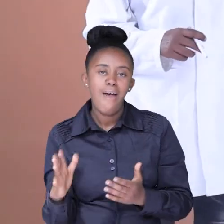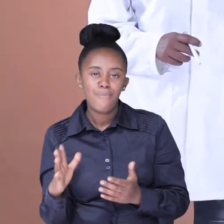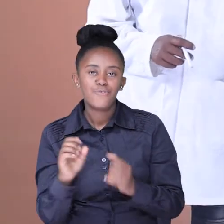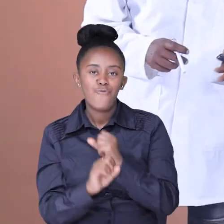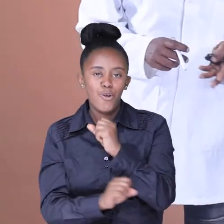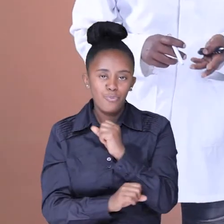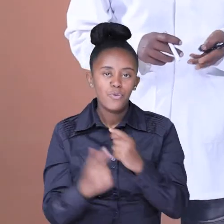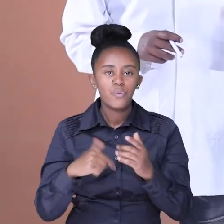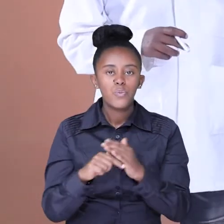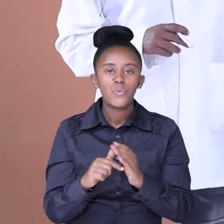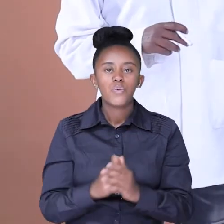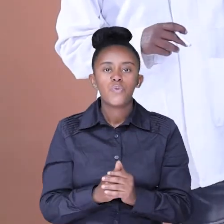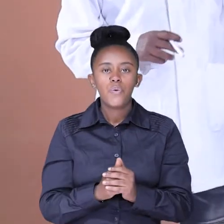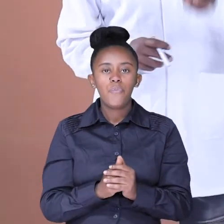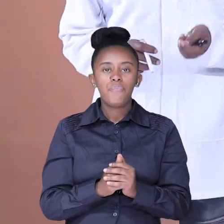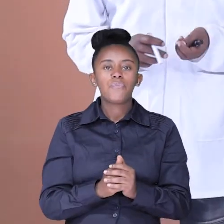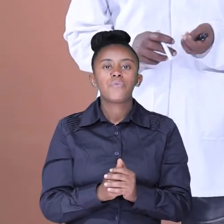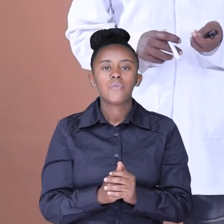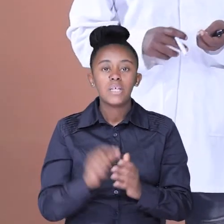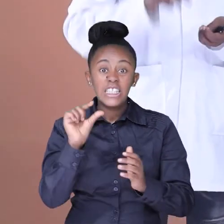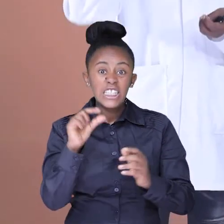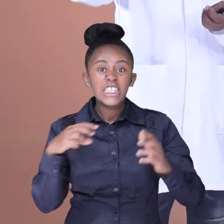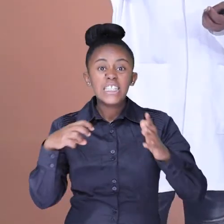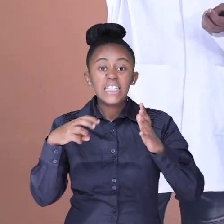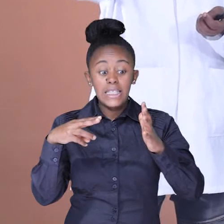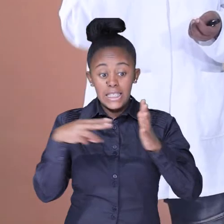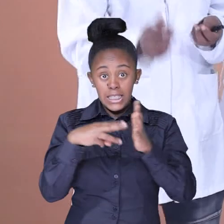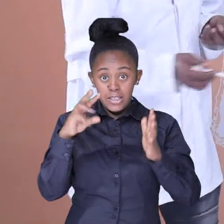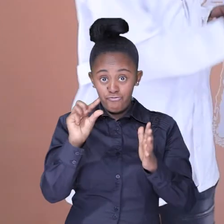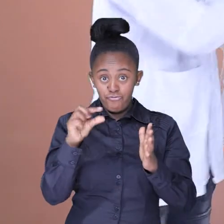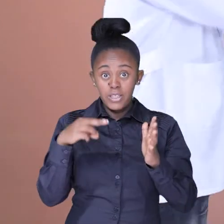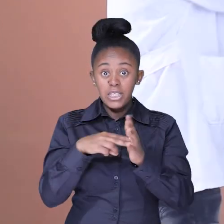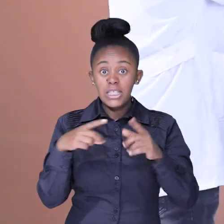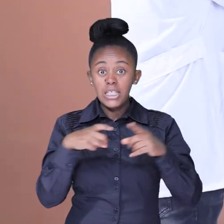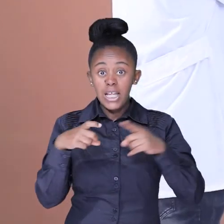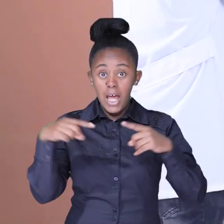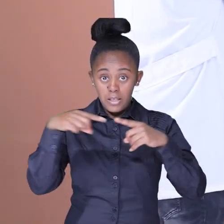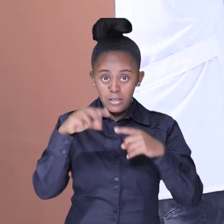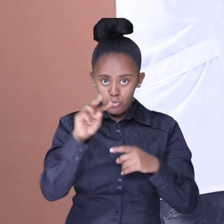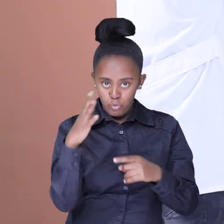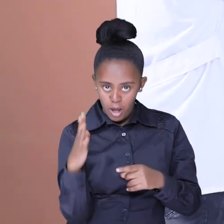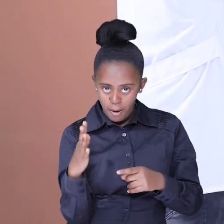see about transistor. Transistor has 2 types. The 2 types of transistors are